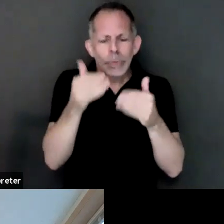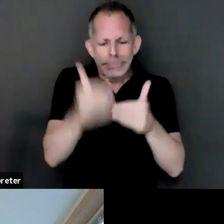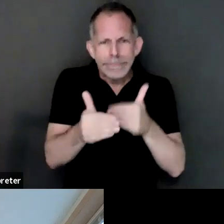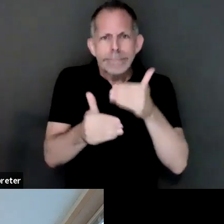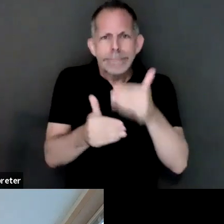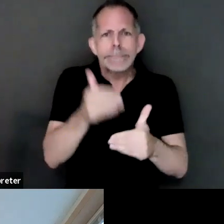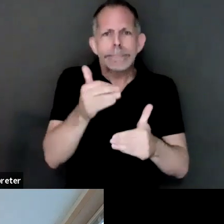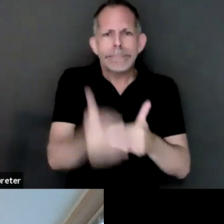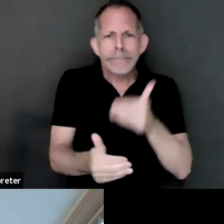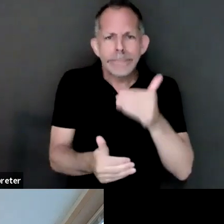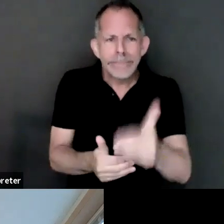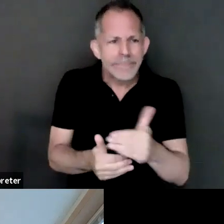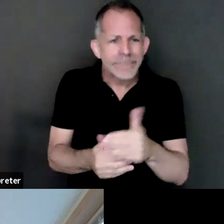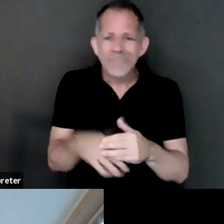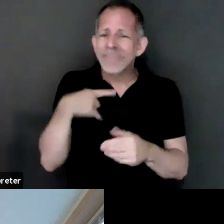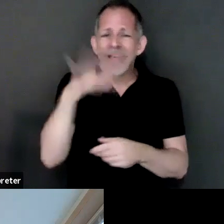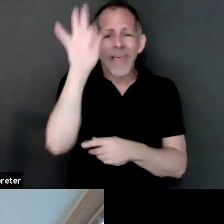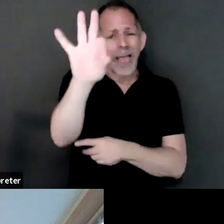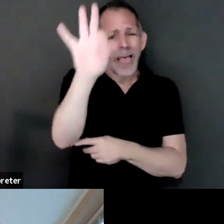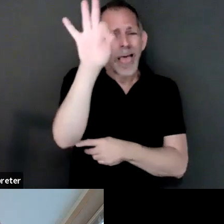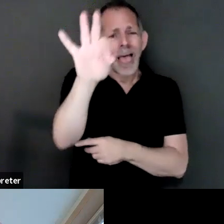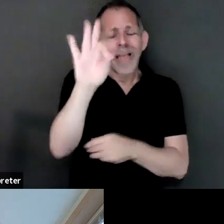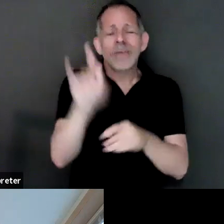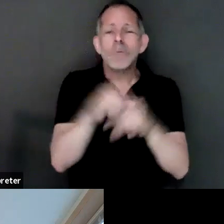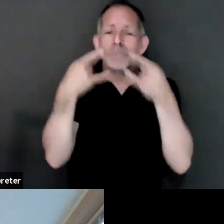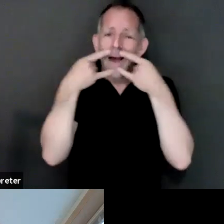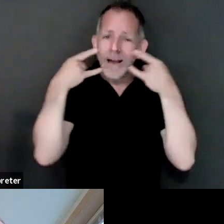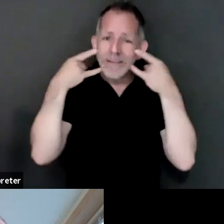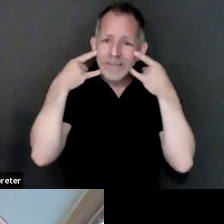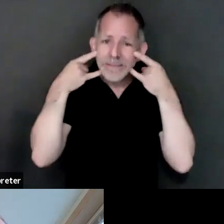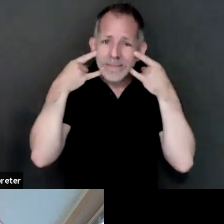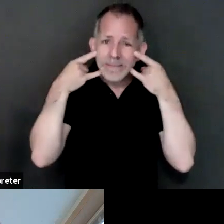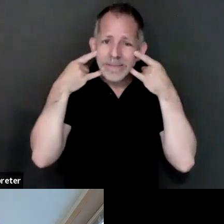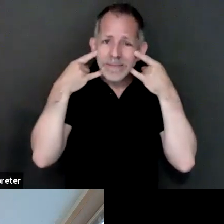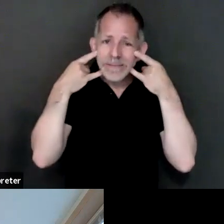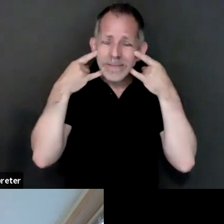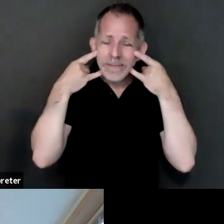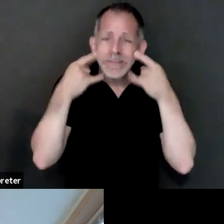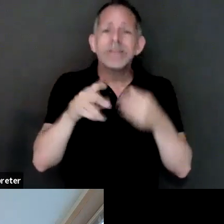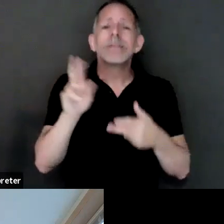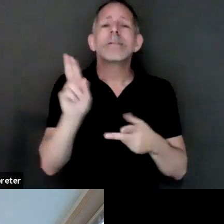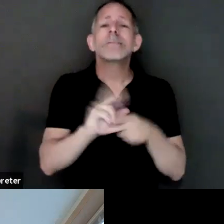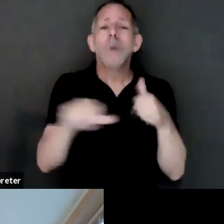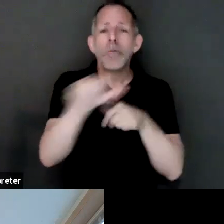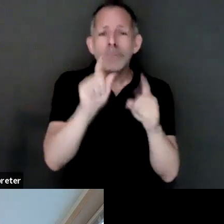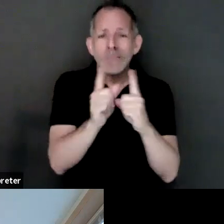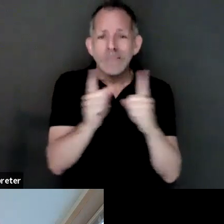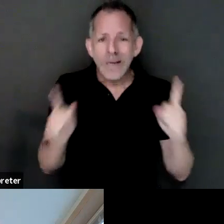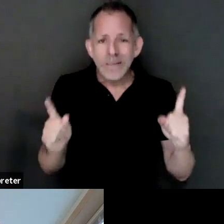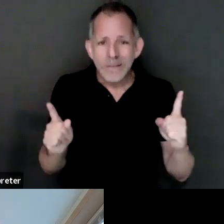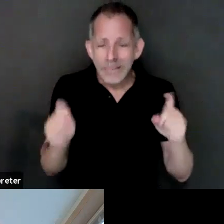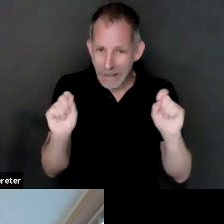regular daily affairs that you need to, but wear the mask and try to, limit unnecessary